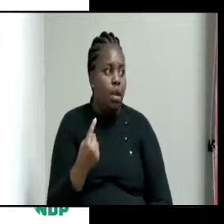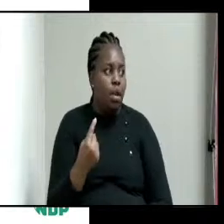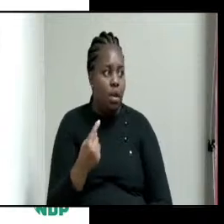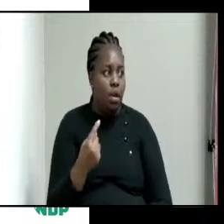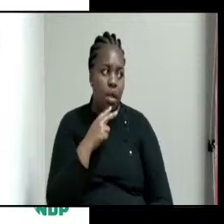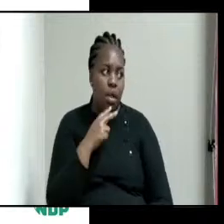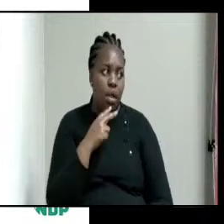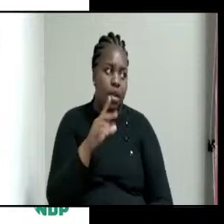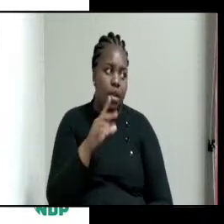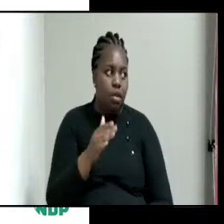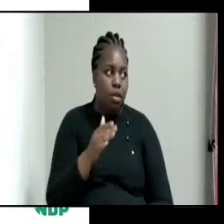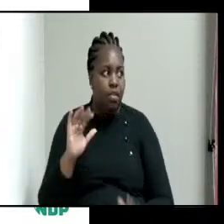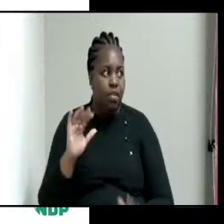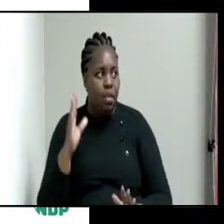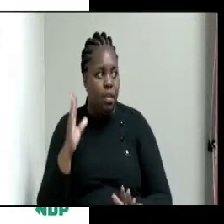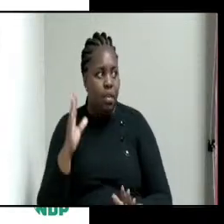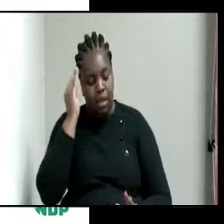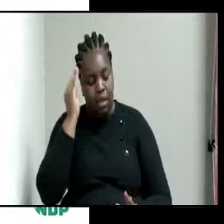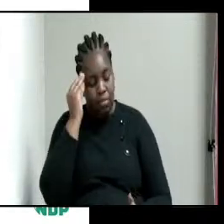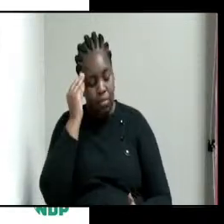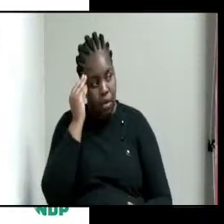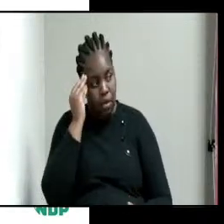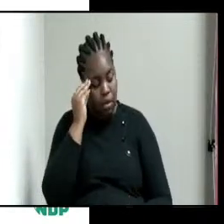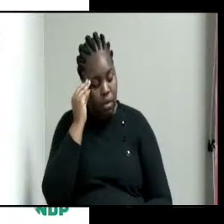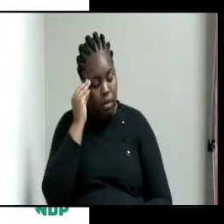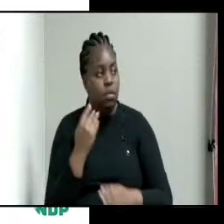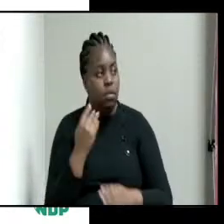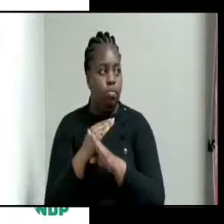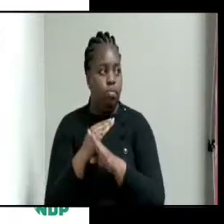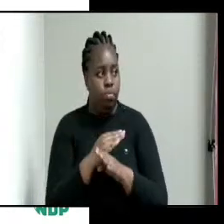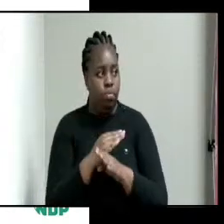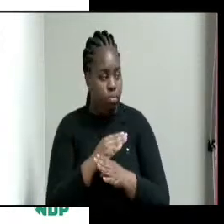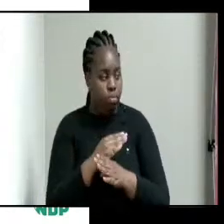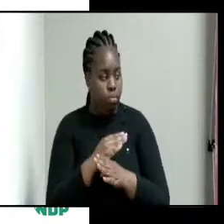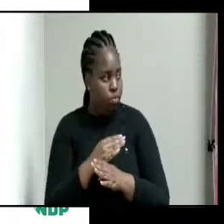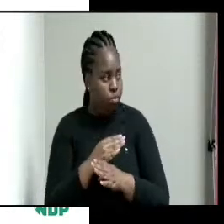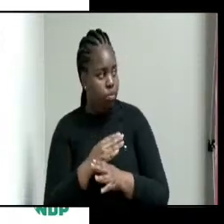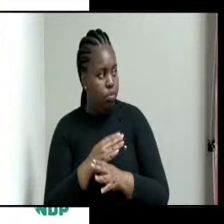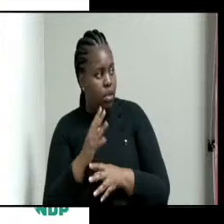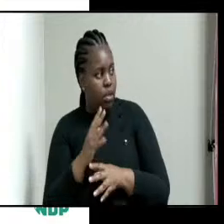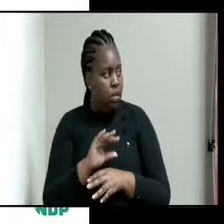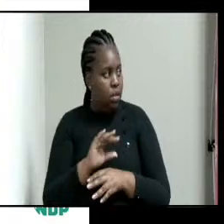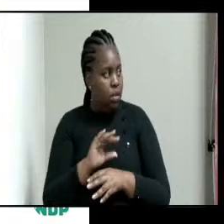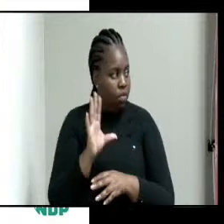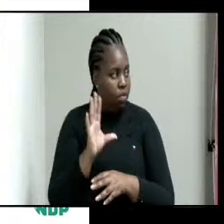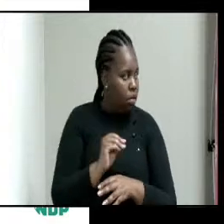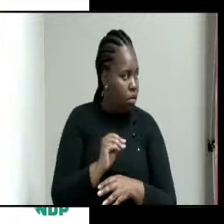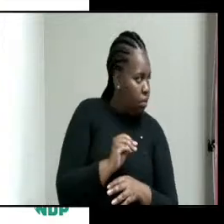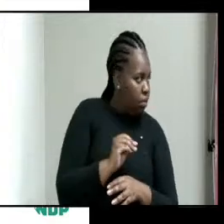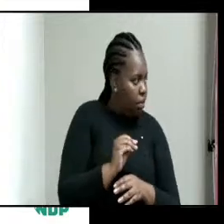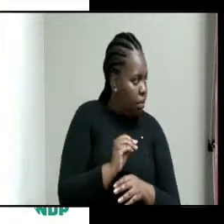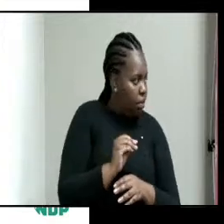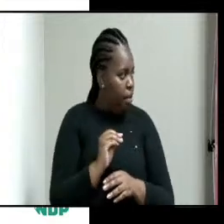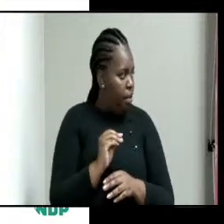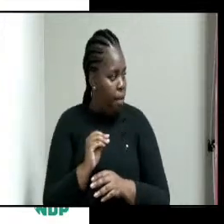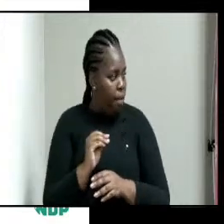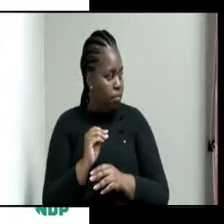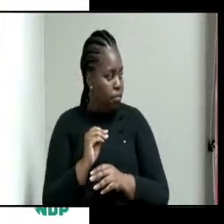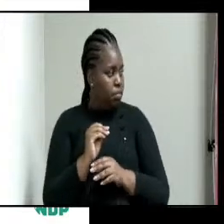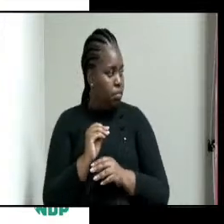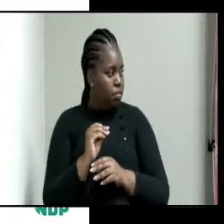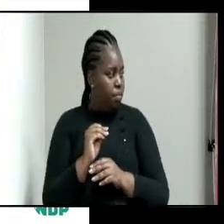10 children experience multiple deprivation in South Africa. So meaning number